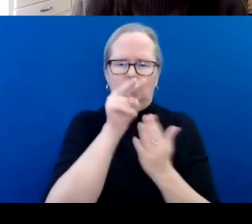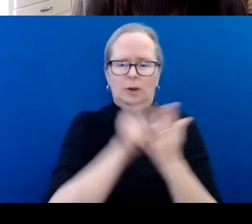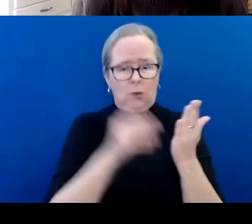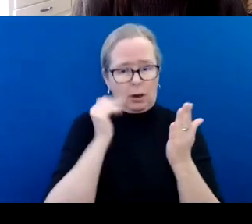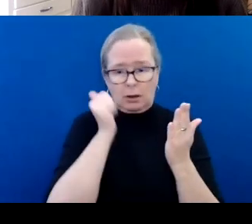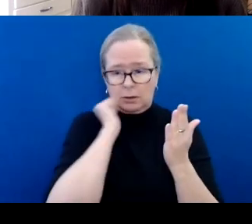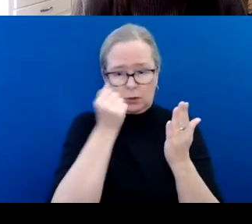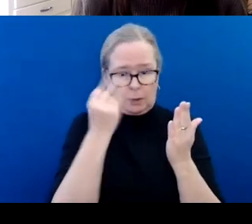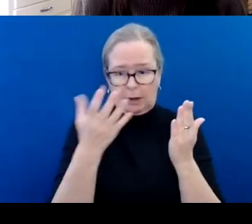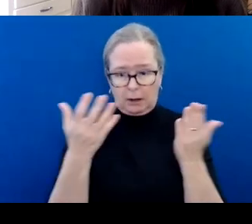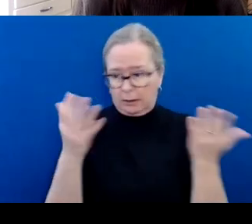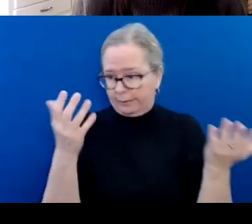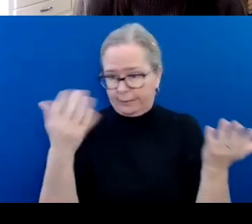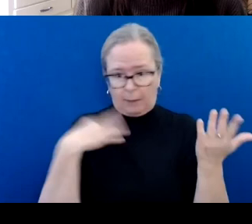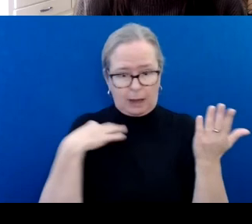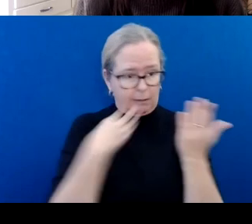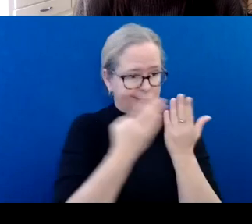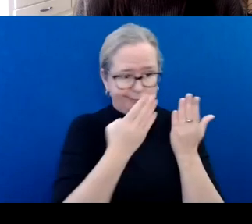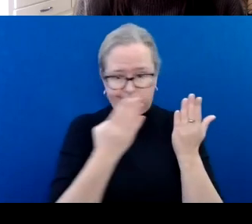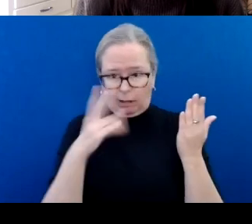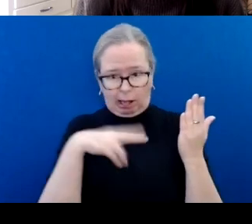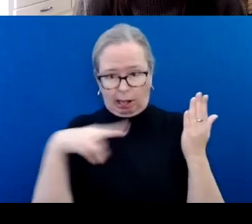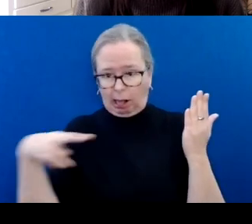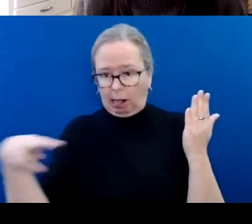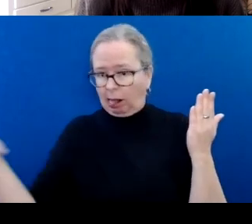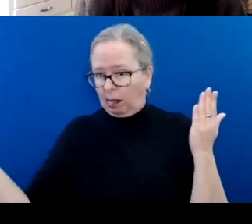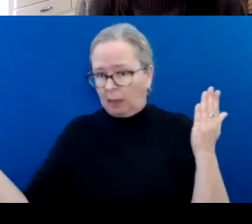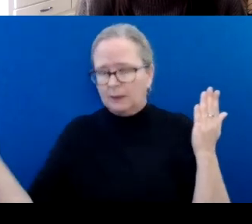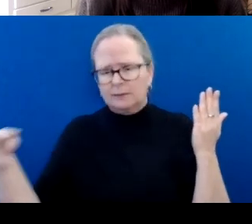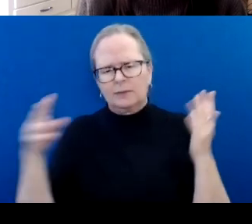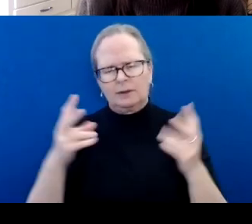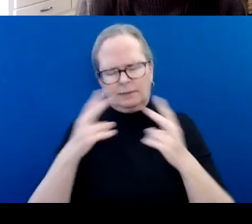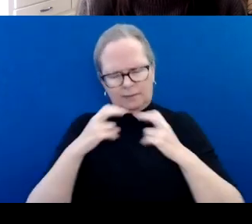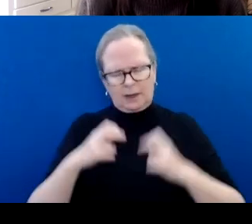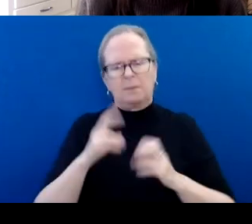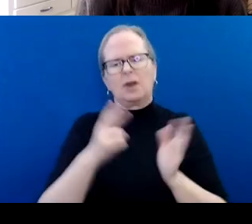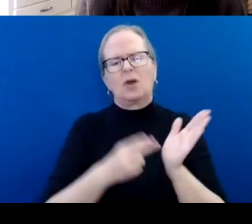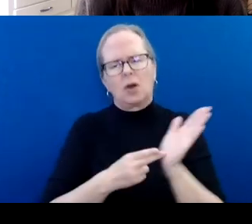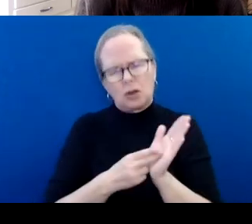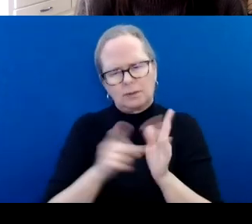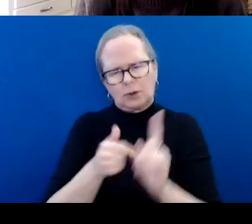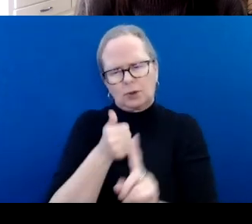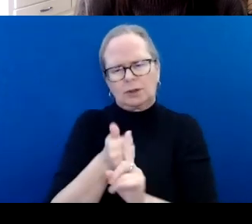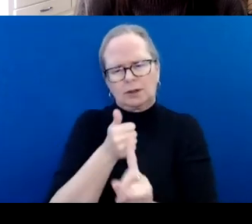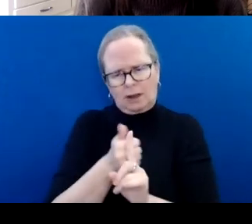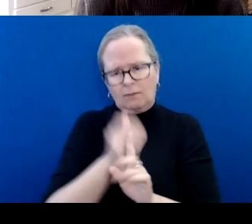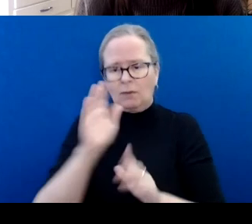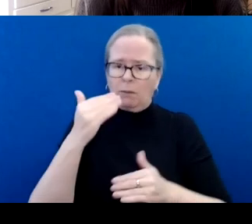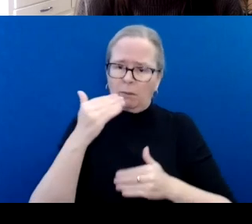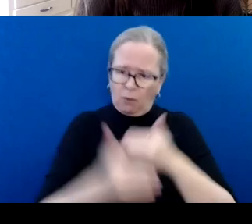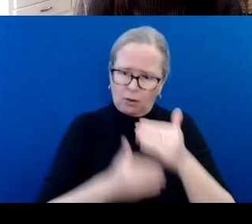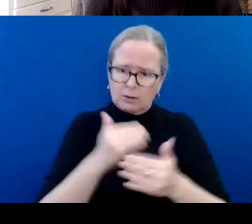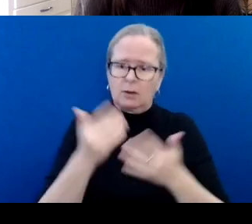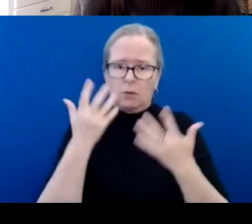Be authentic to where you are in your practice and career. Having an appreciative sense of what